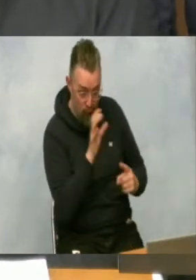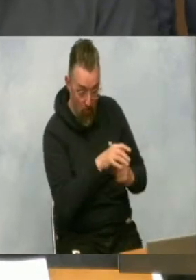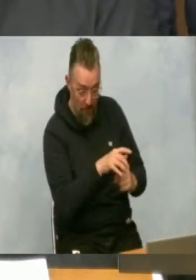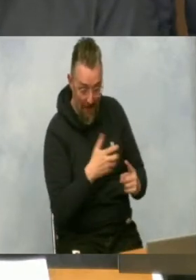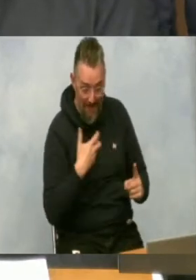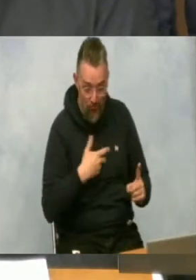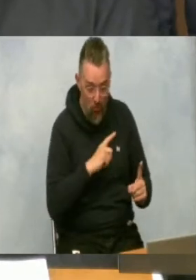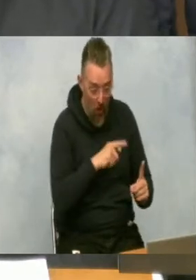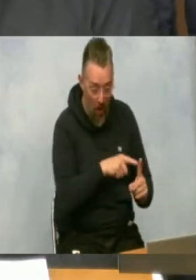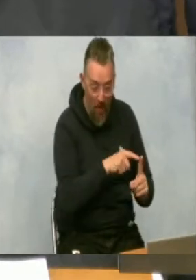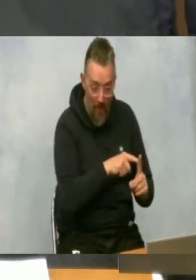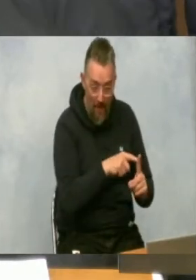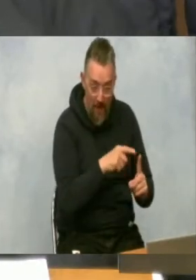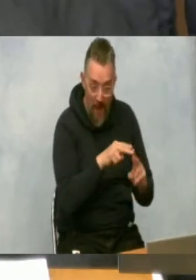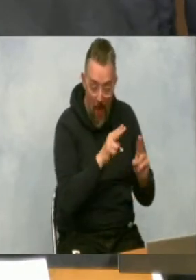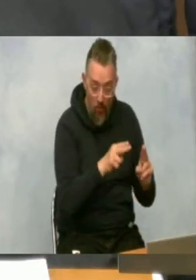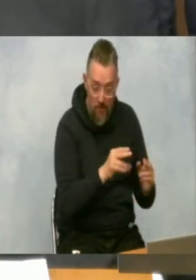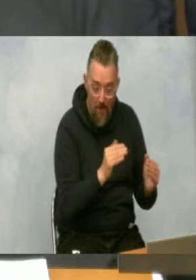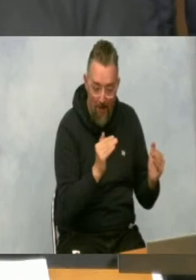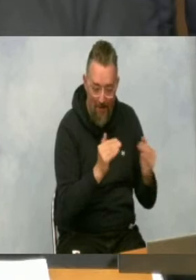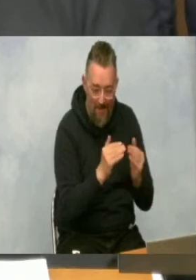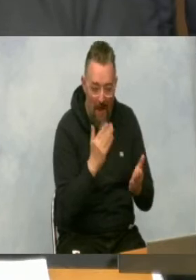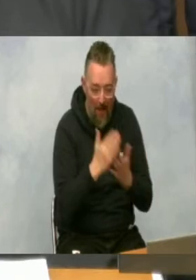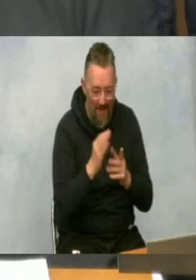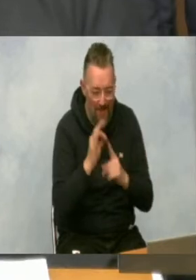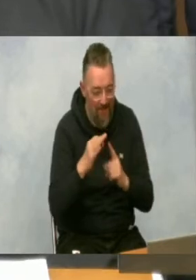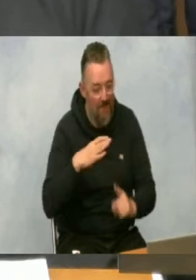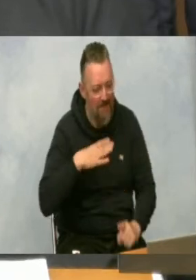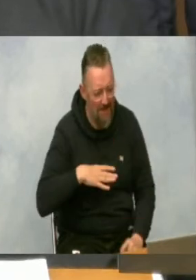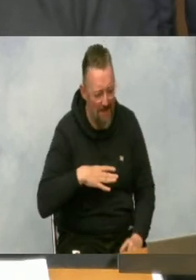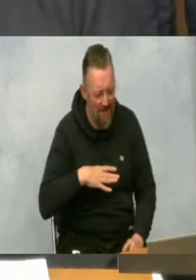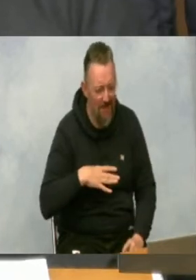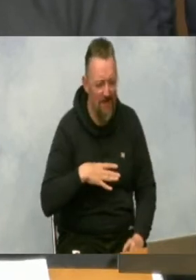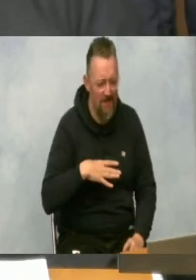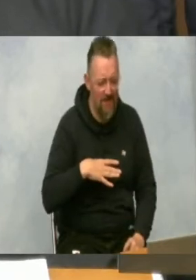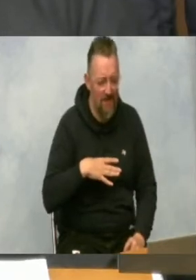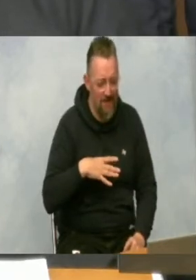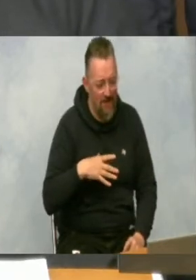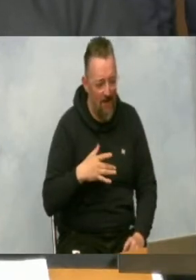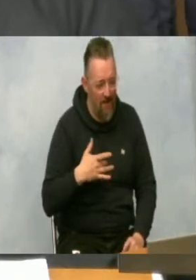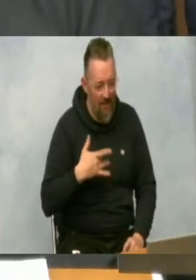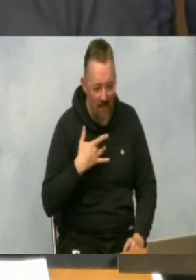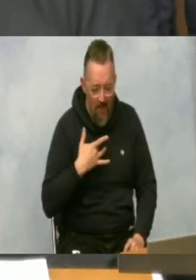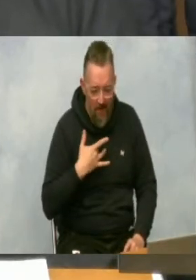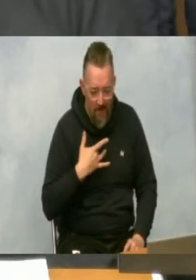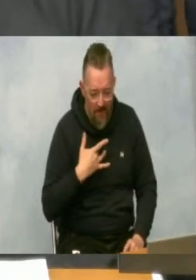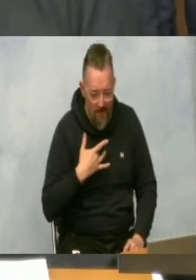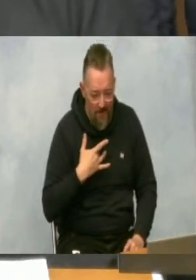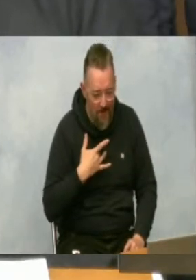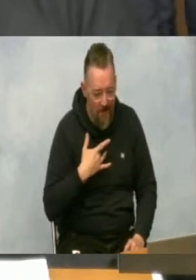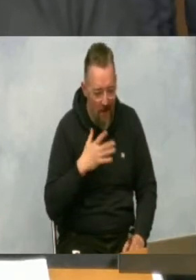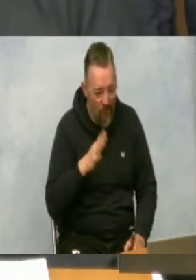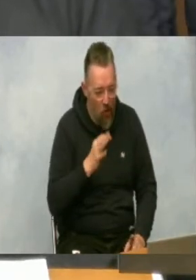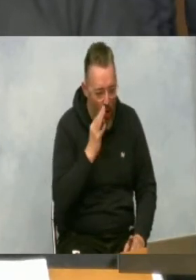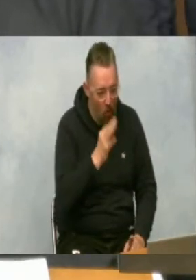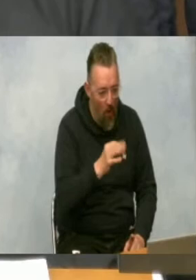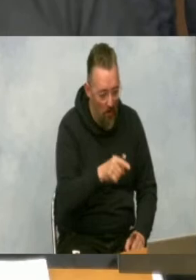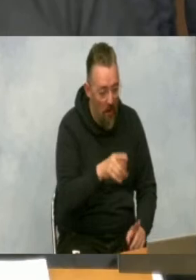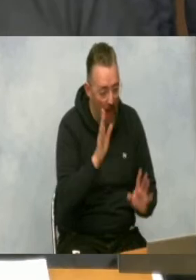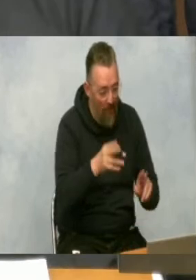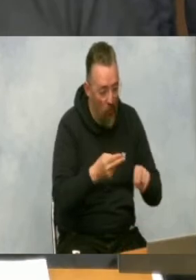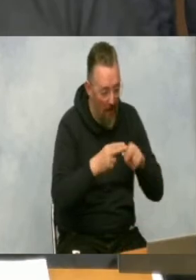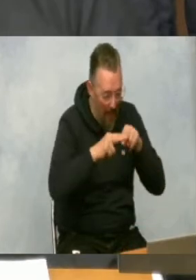as meeting a specific housing need, it seems slightly pedantic to require a property to